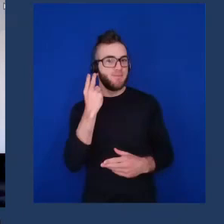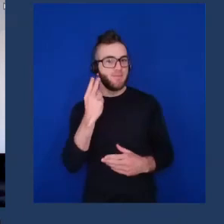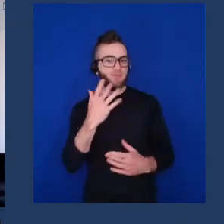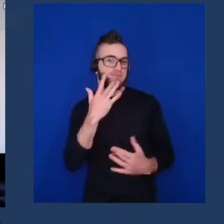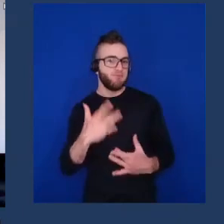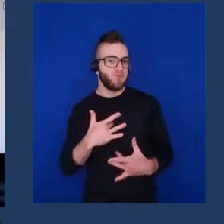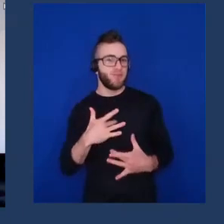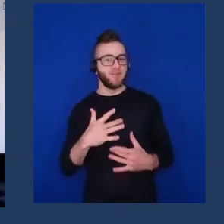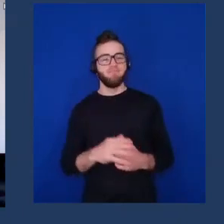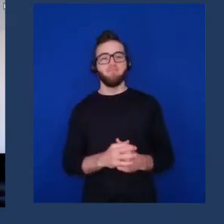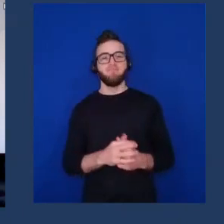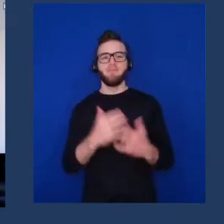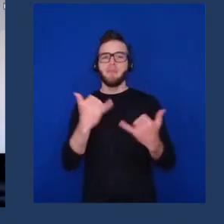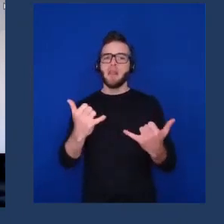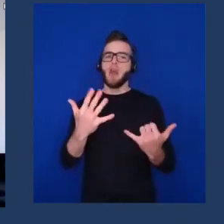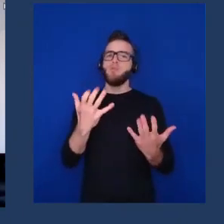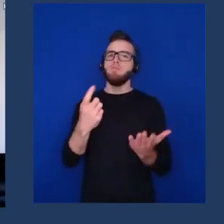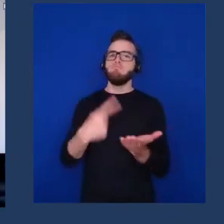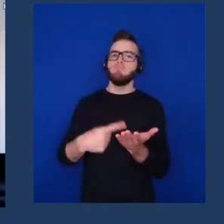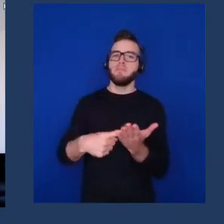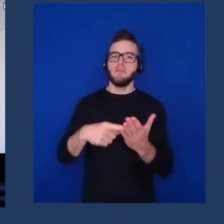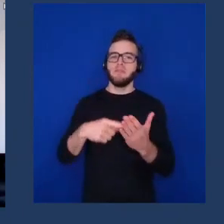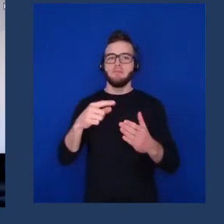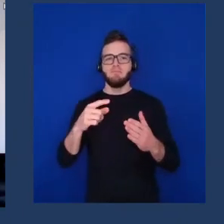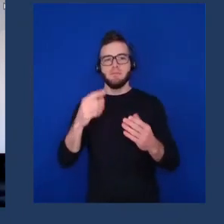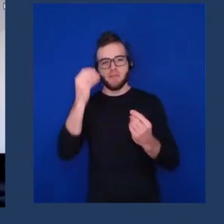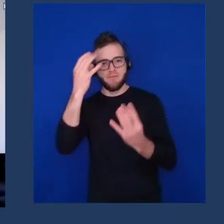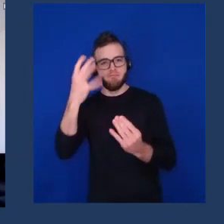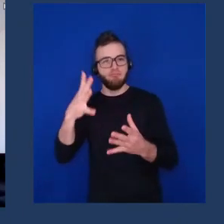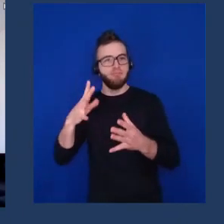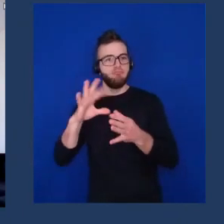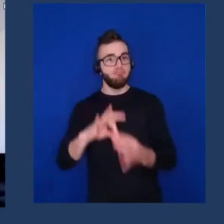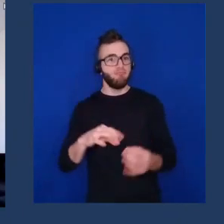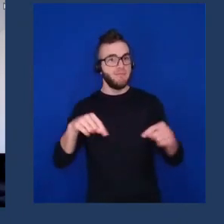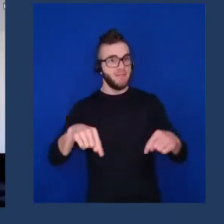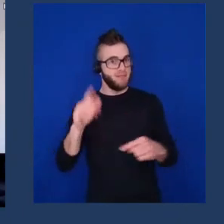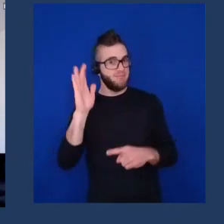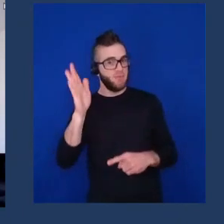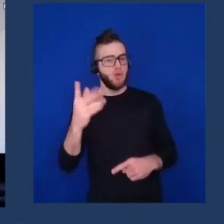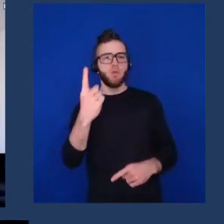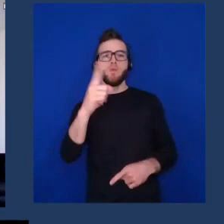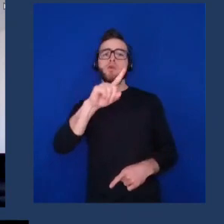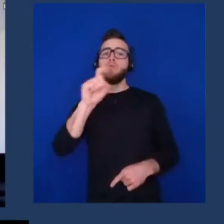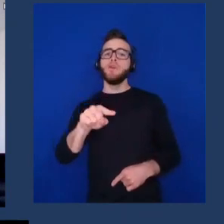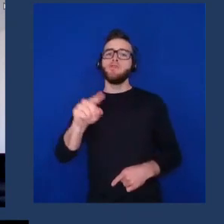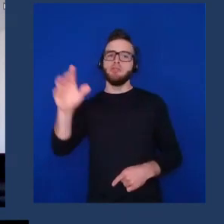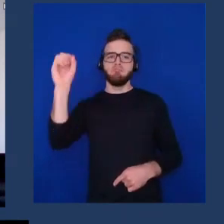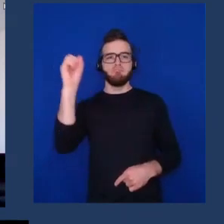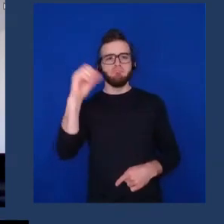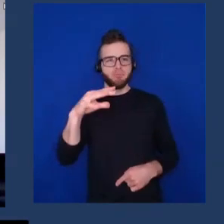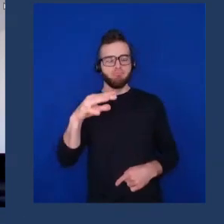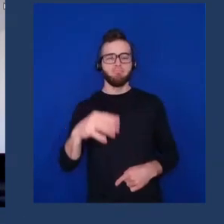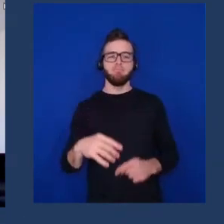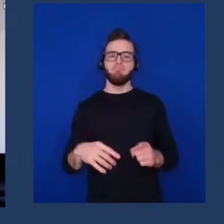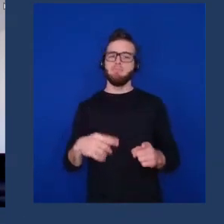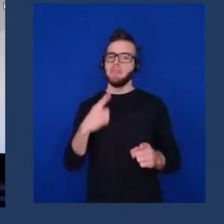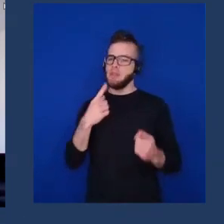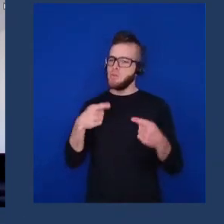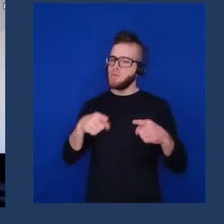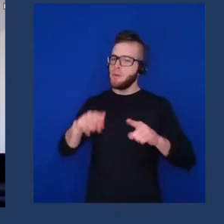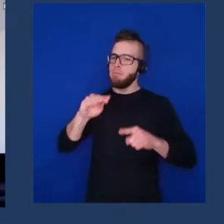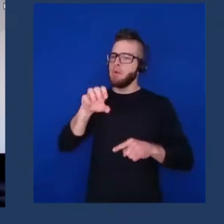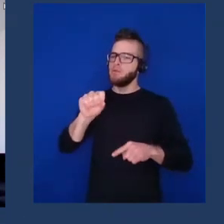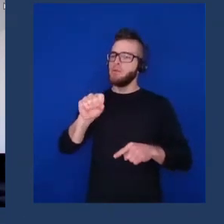this presentation, we had one question submitted that said, as Microsoft continues on the path of